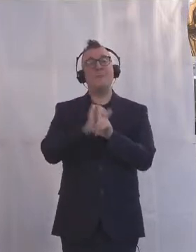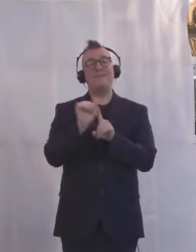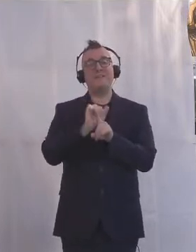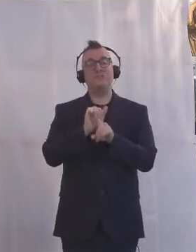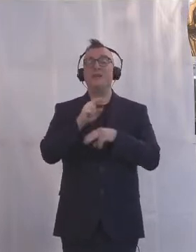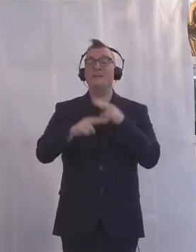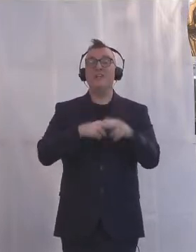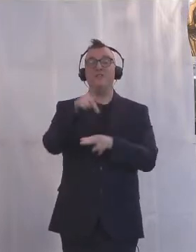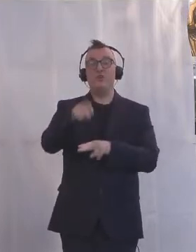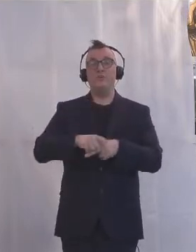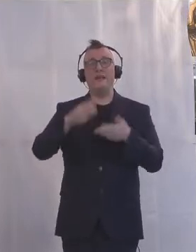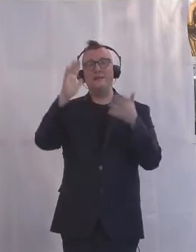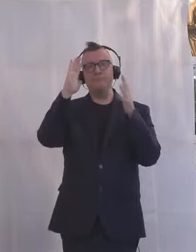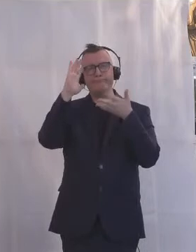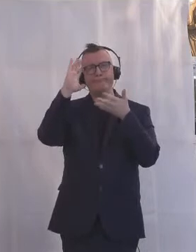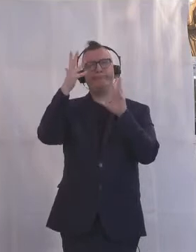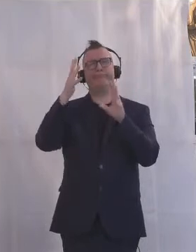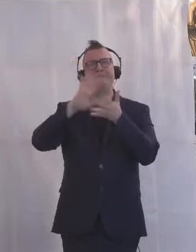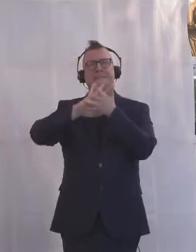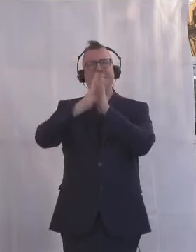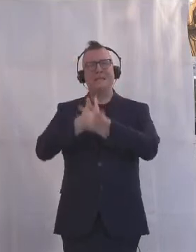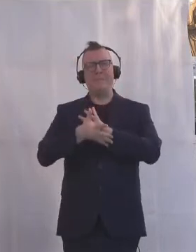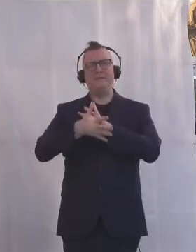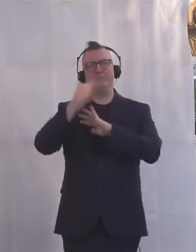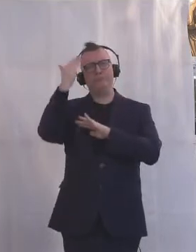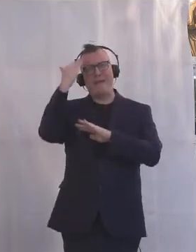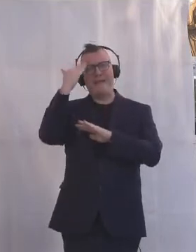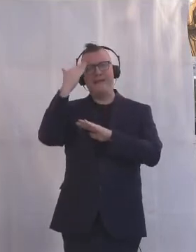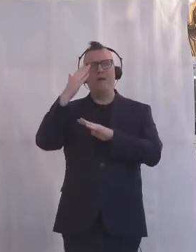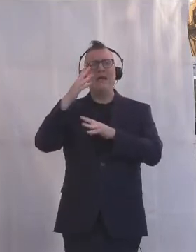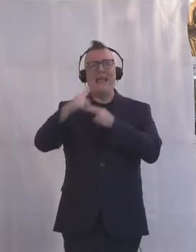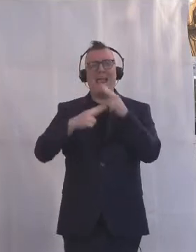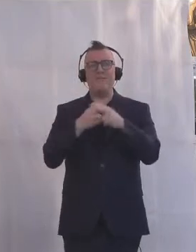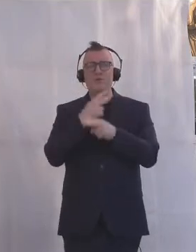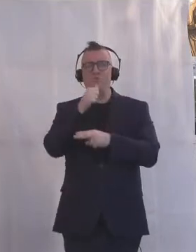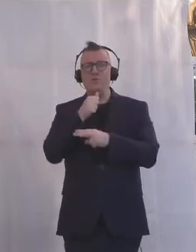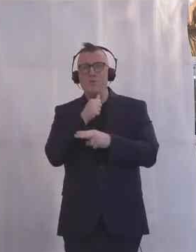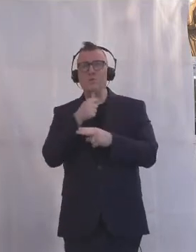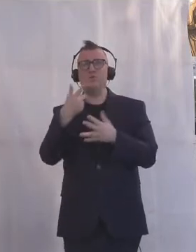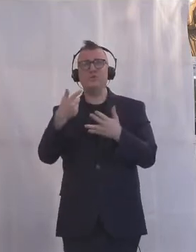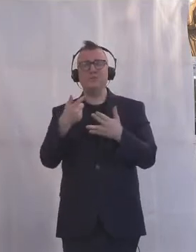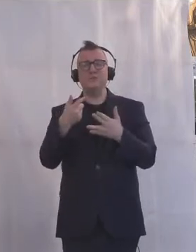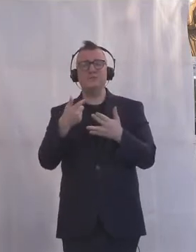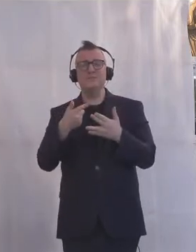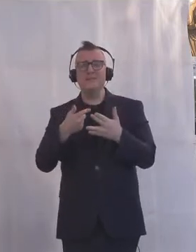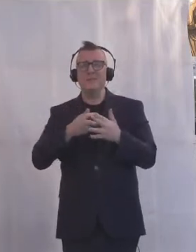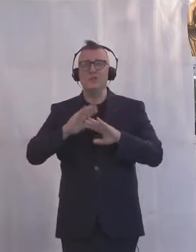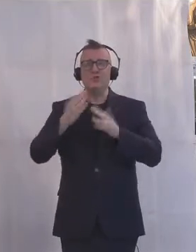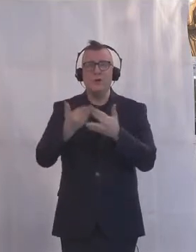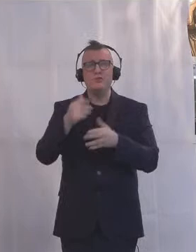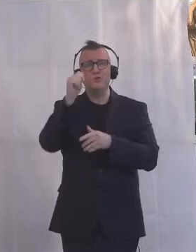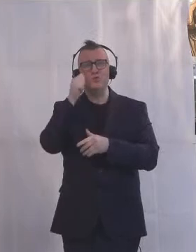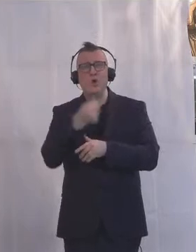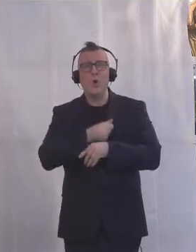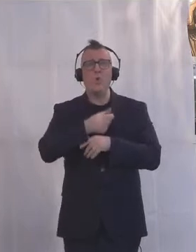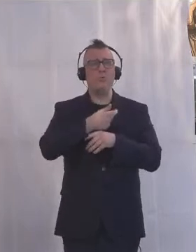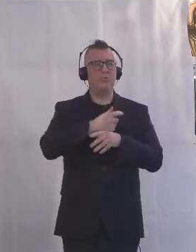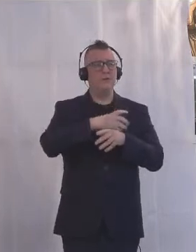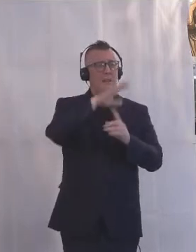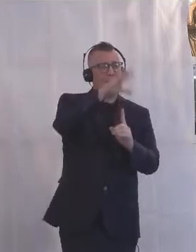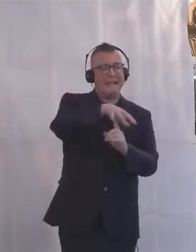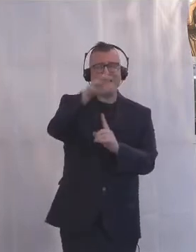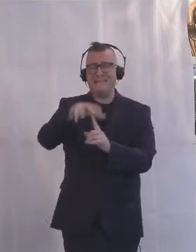or anyone that's ever used services will know that a lot of those services aren't joined together. Things aren't linked up. You have to wait for letters to be